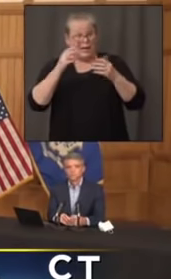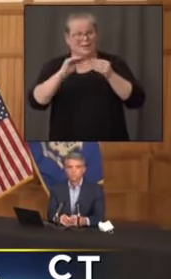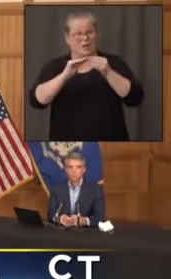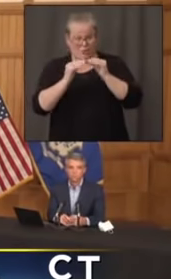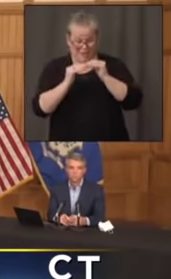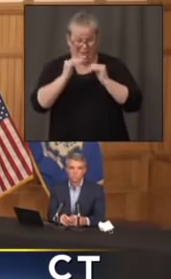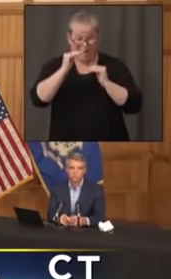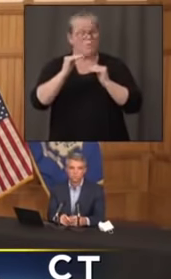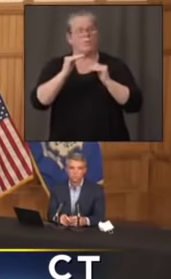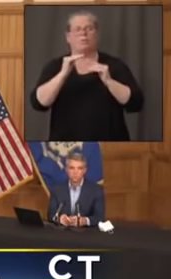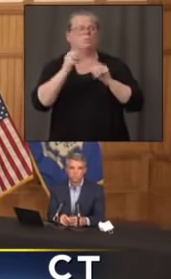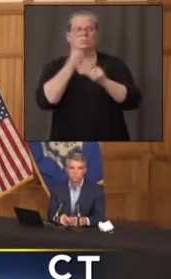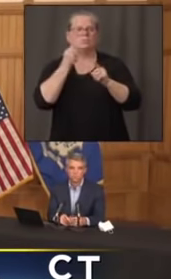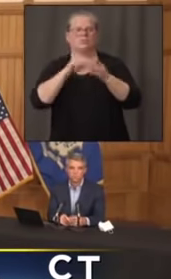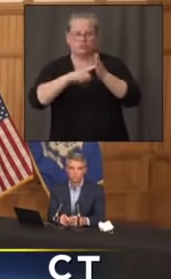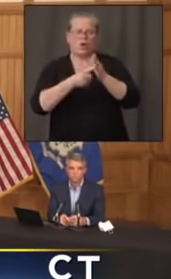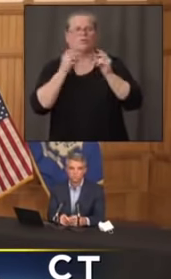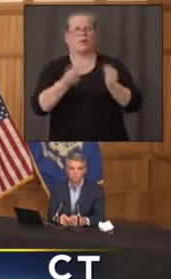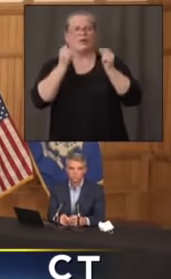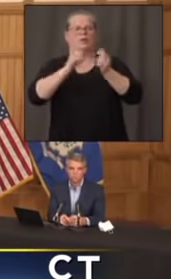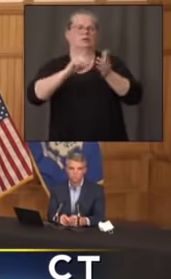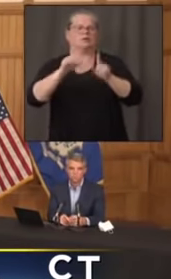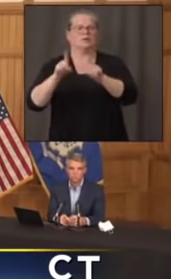The Day of New London.